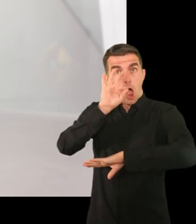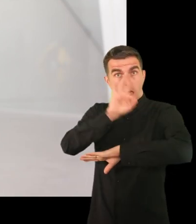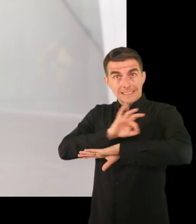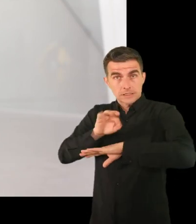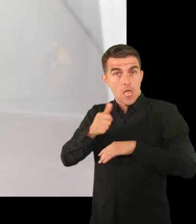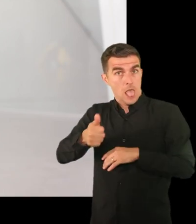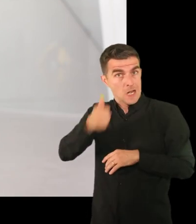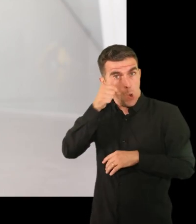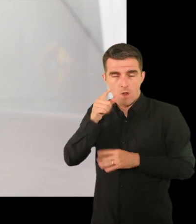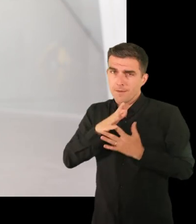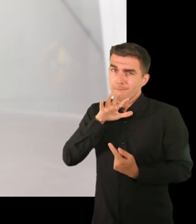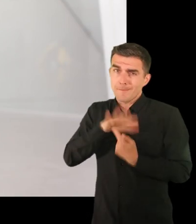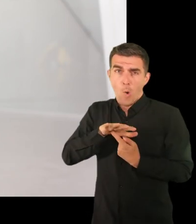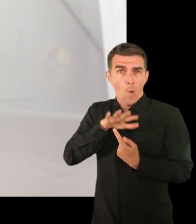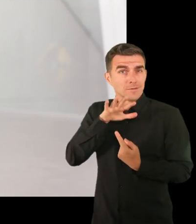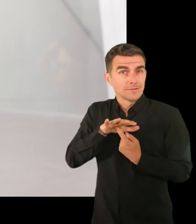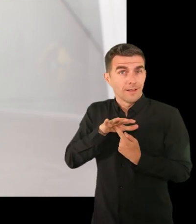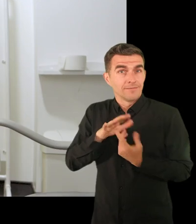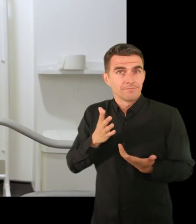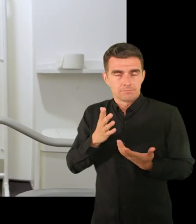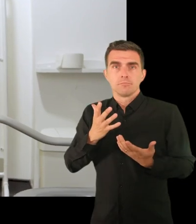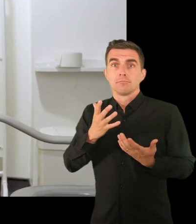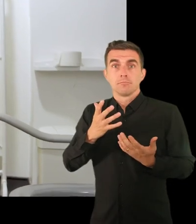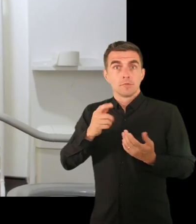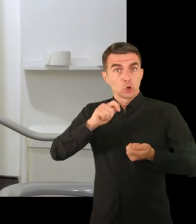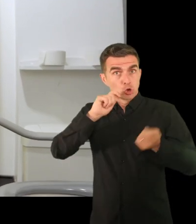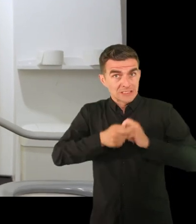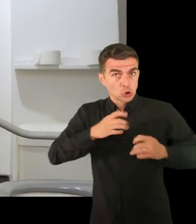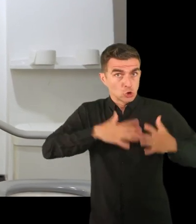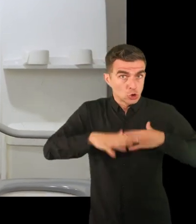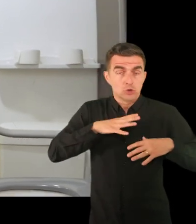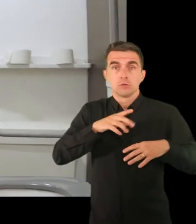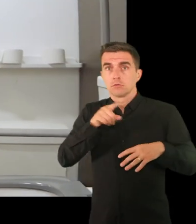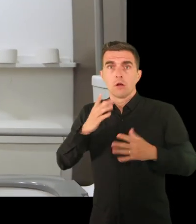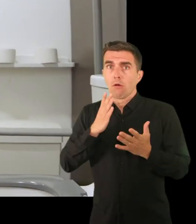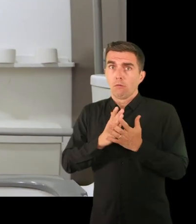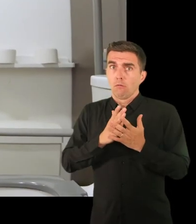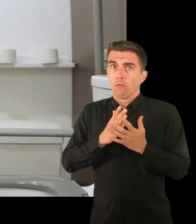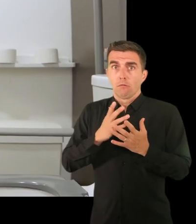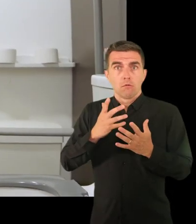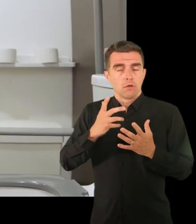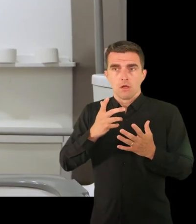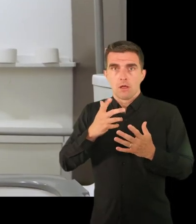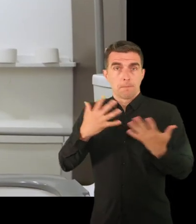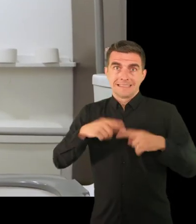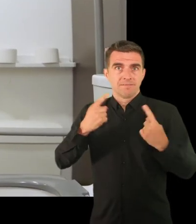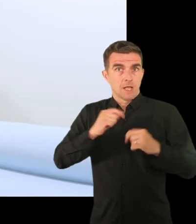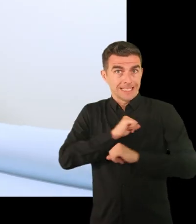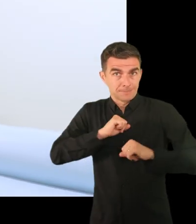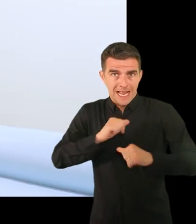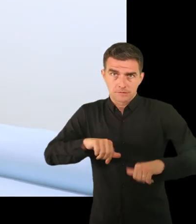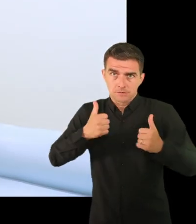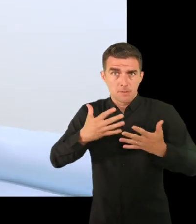important for architects to know about it. Yeah, that's changing places, and the difference really is much